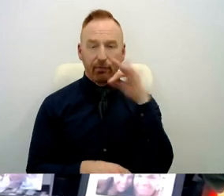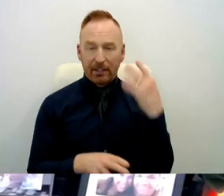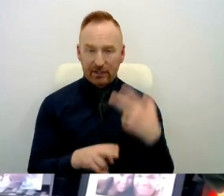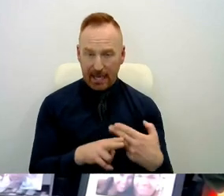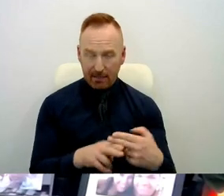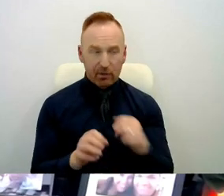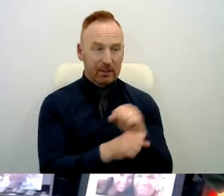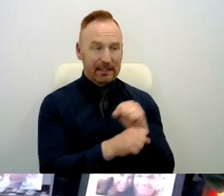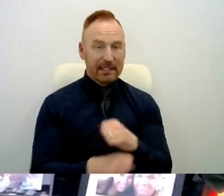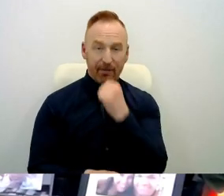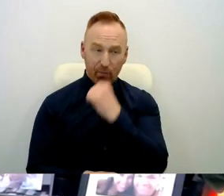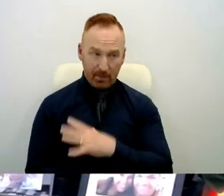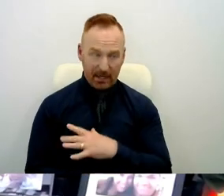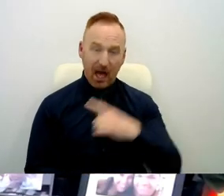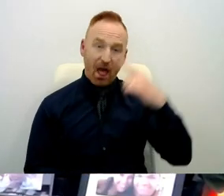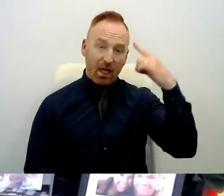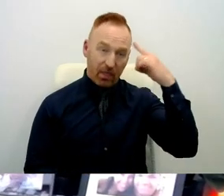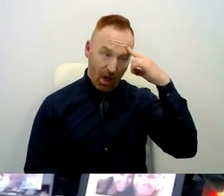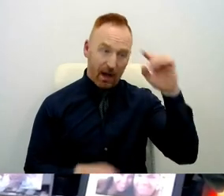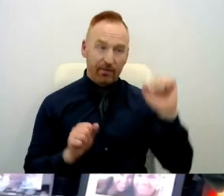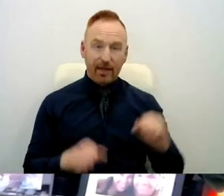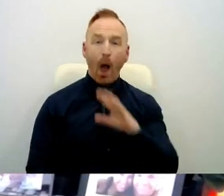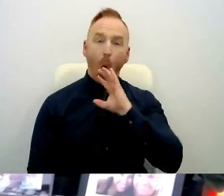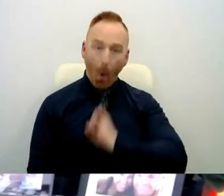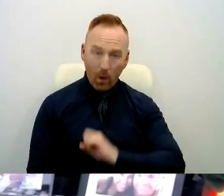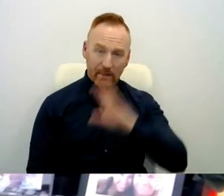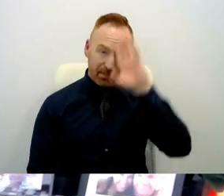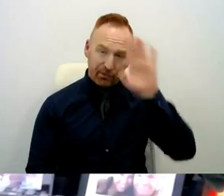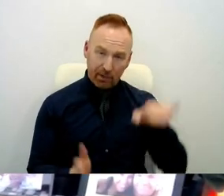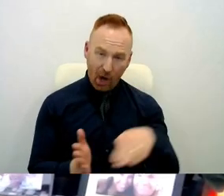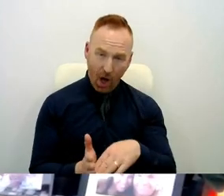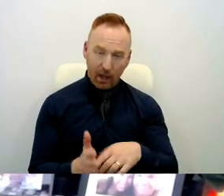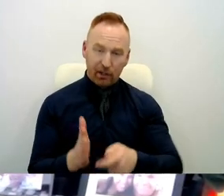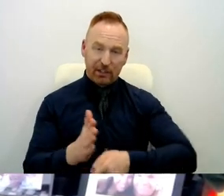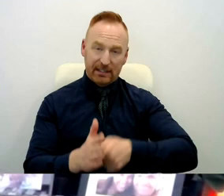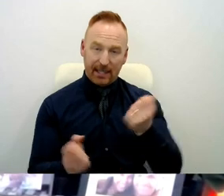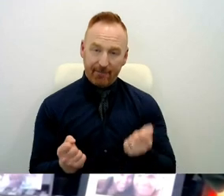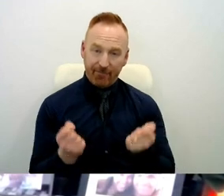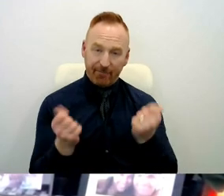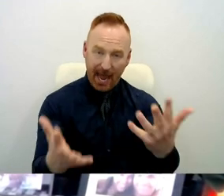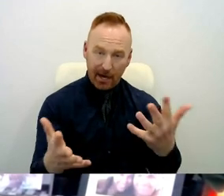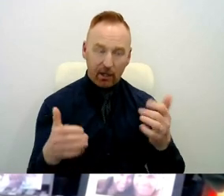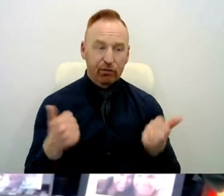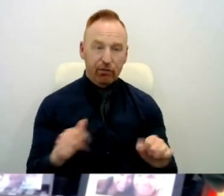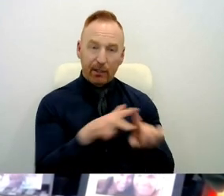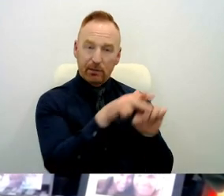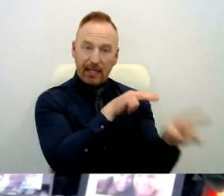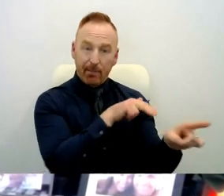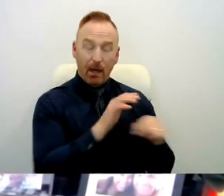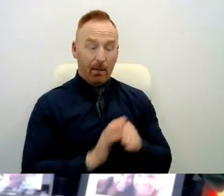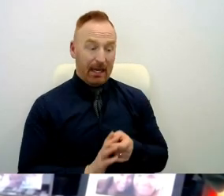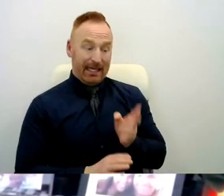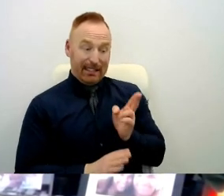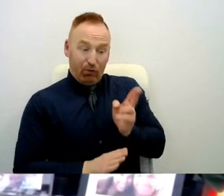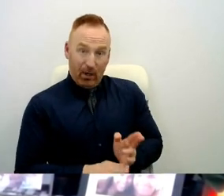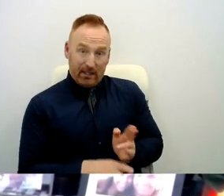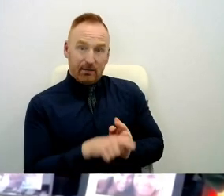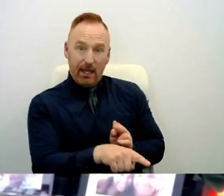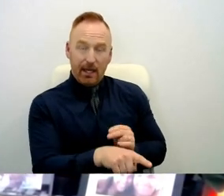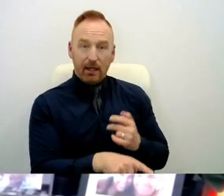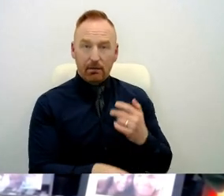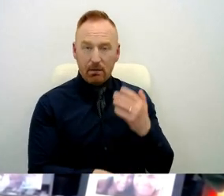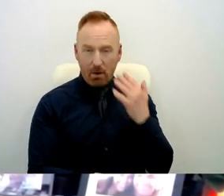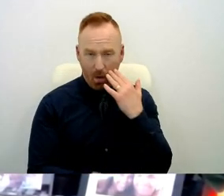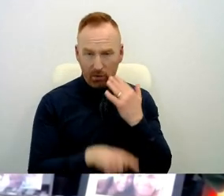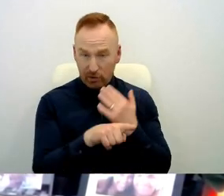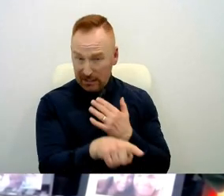an enslaved woman who was thought to have burned down much of old Montréal during an attempt to escape. To this day, historians still aren't sure whether